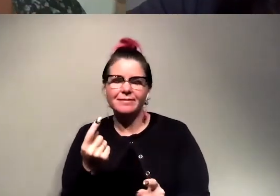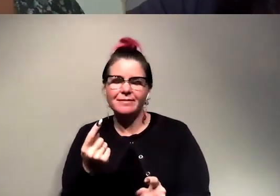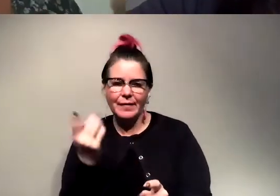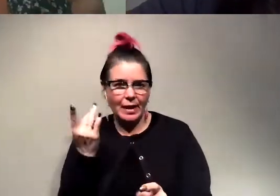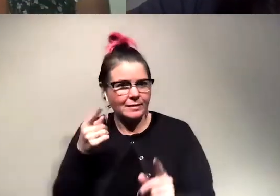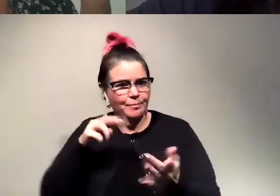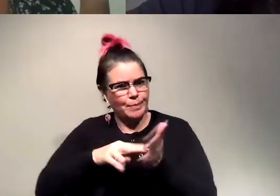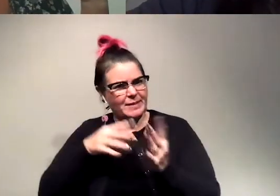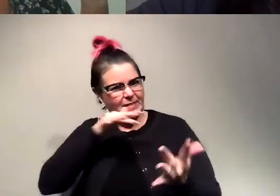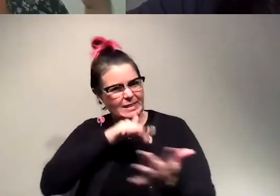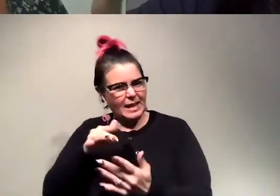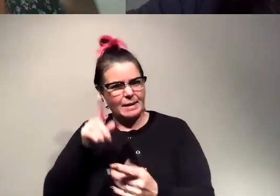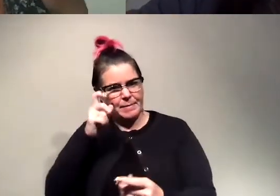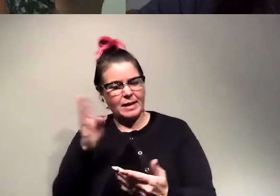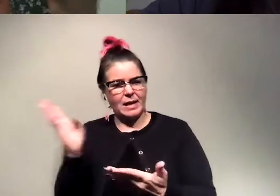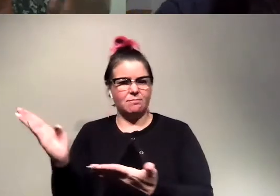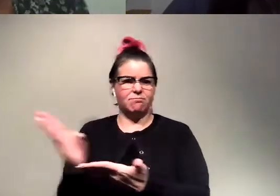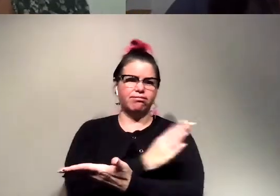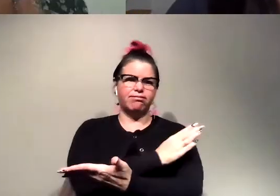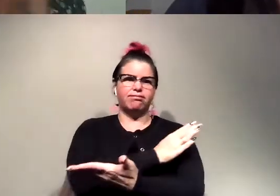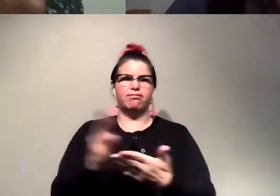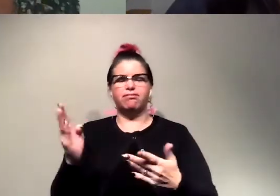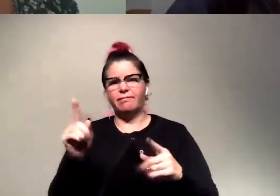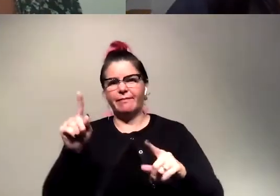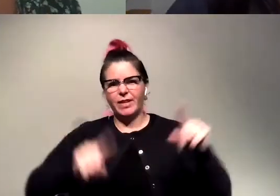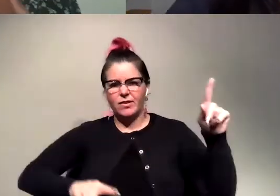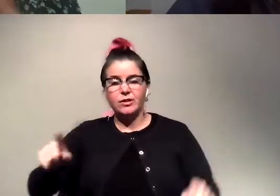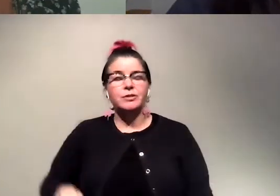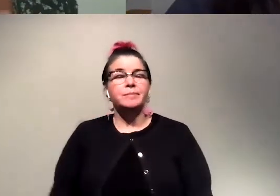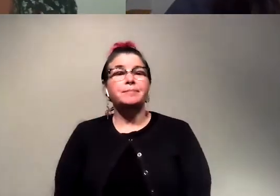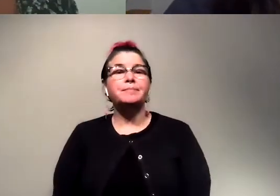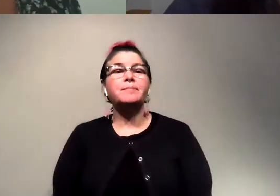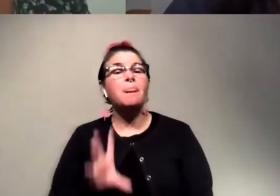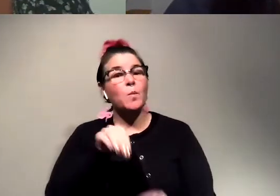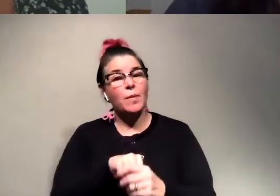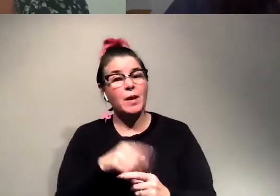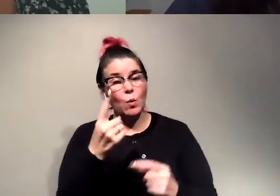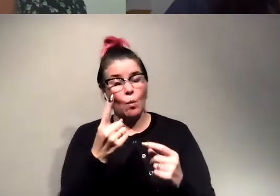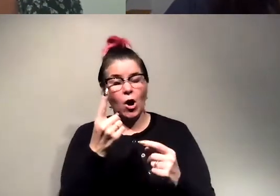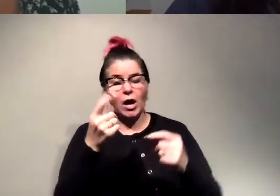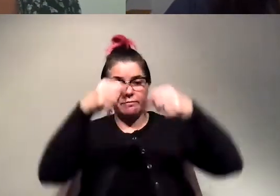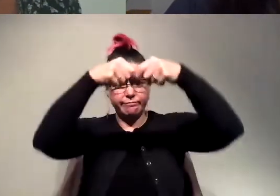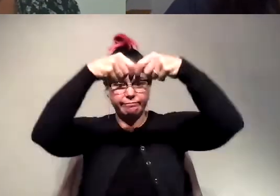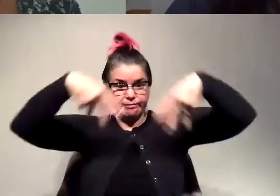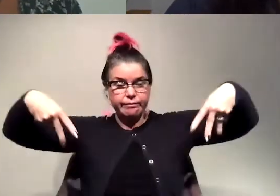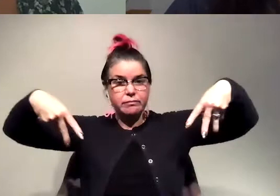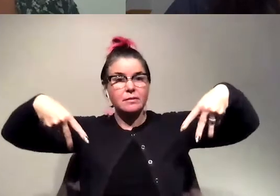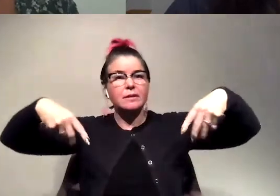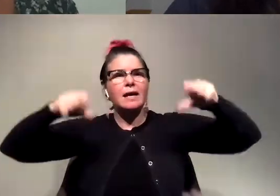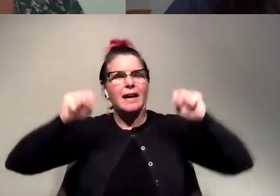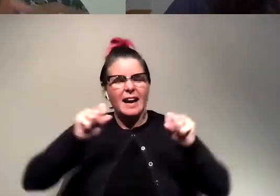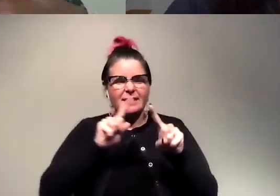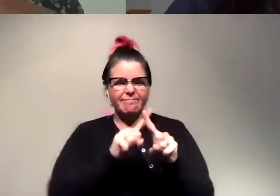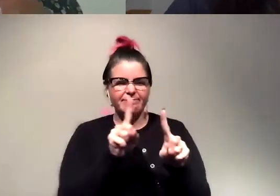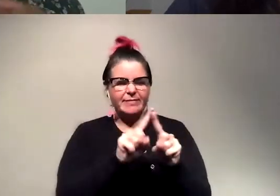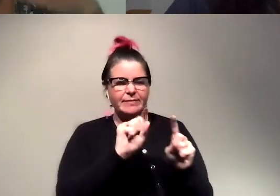of how wide their range of variation is. Even within one tree, there can be several different